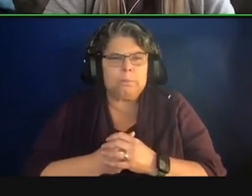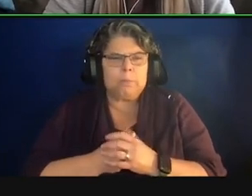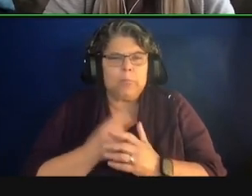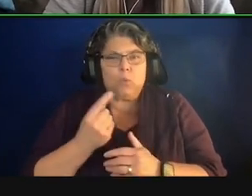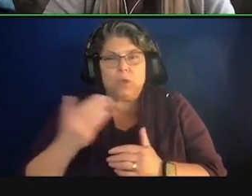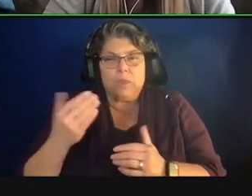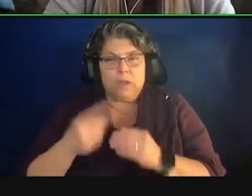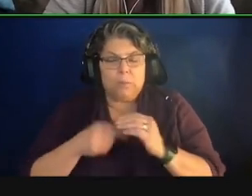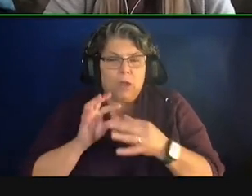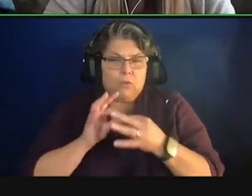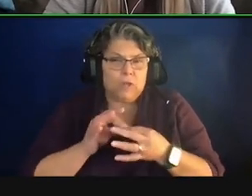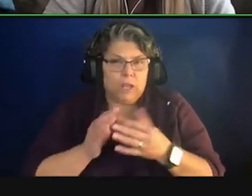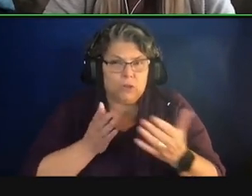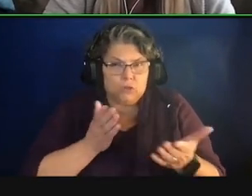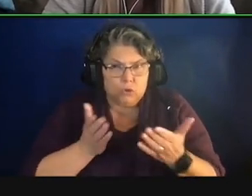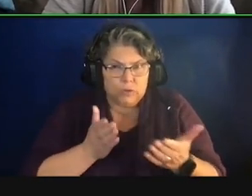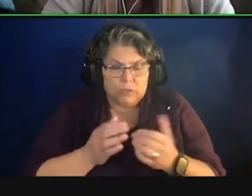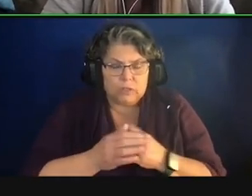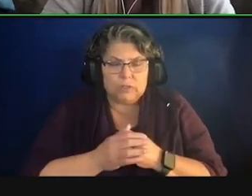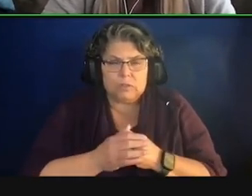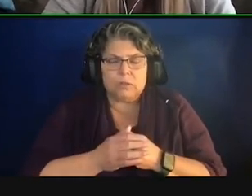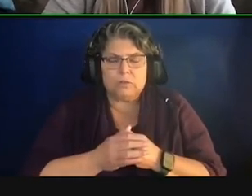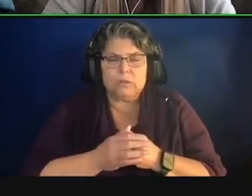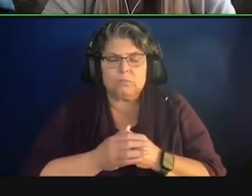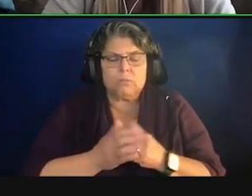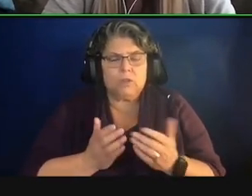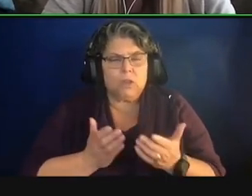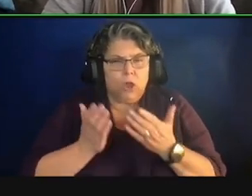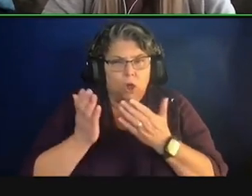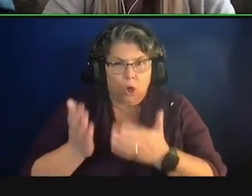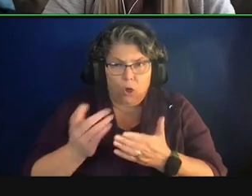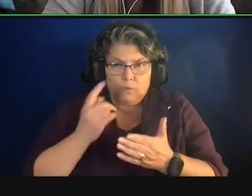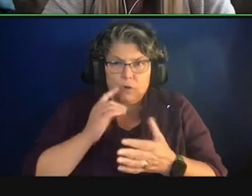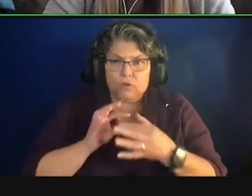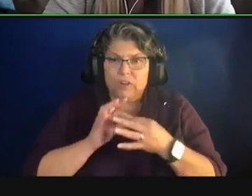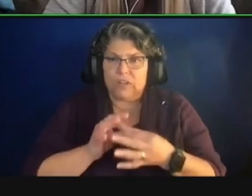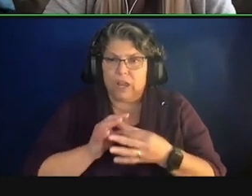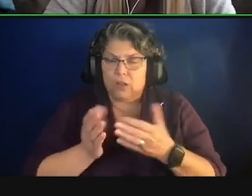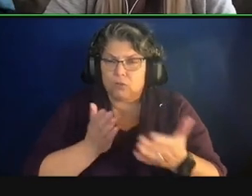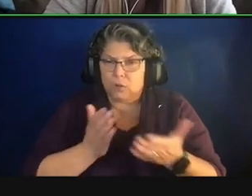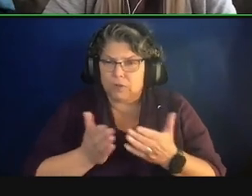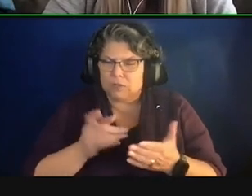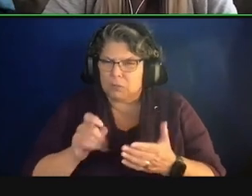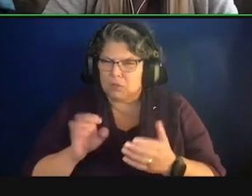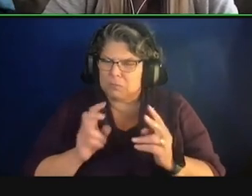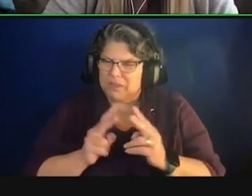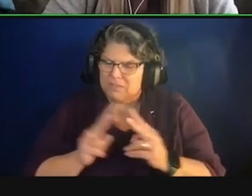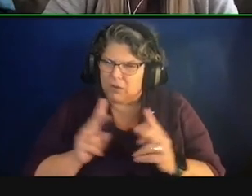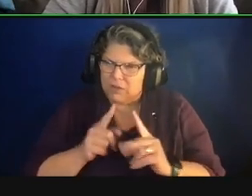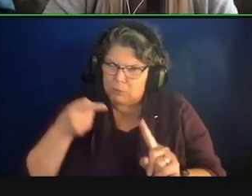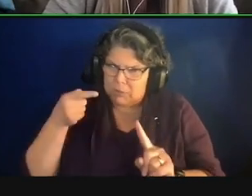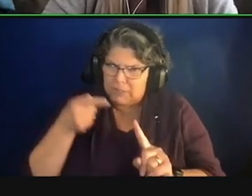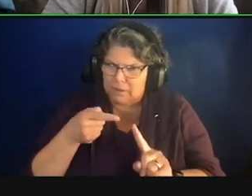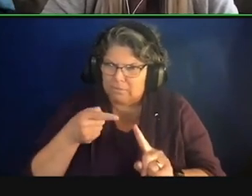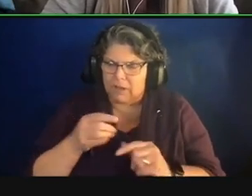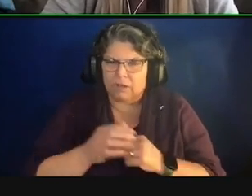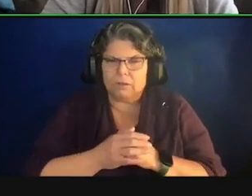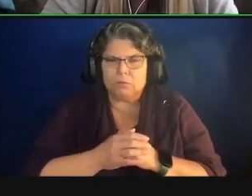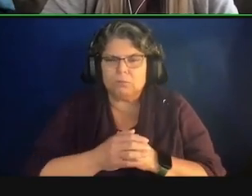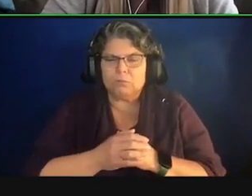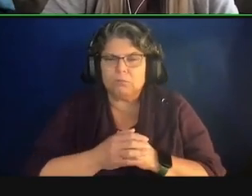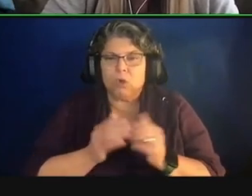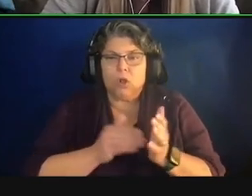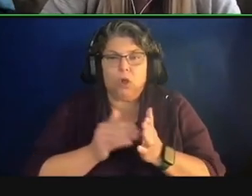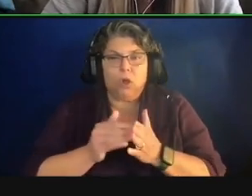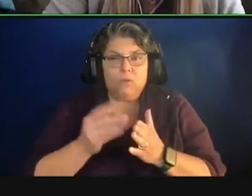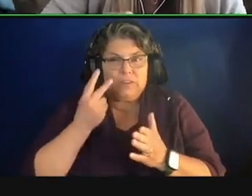related services is the offer for a related service needs to be highly specific. What I see often as an